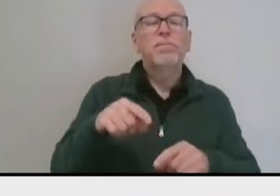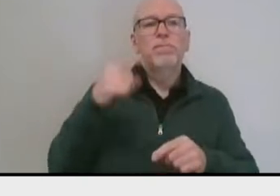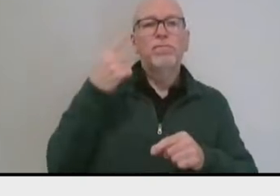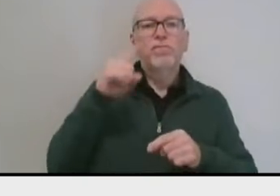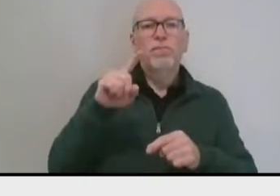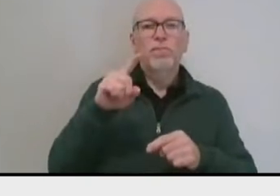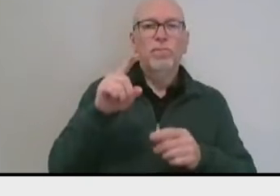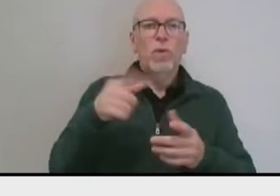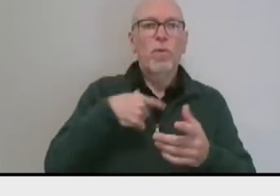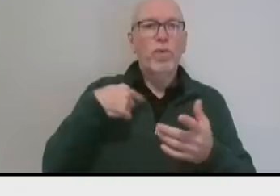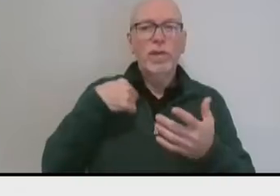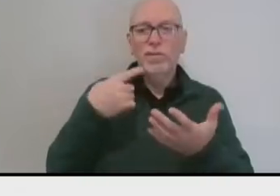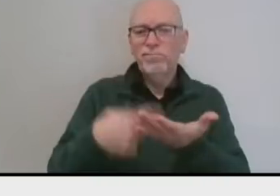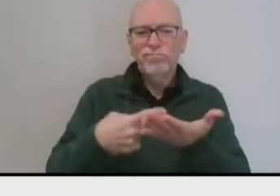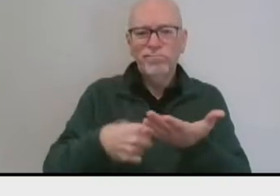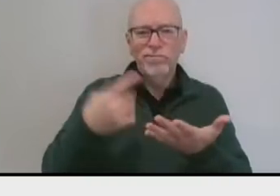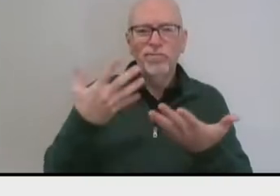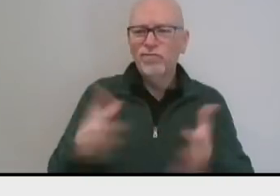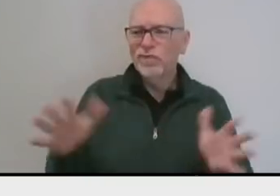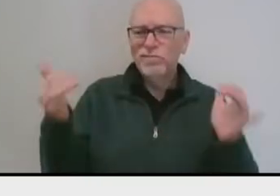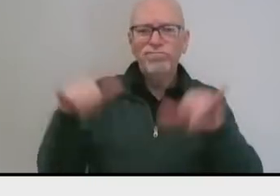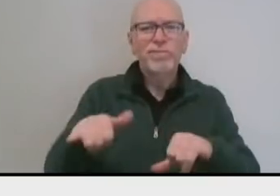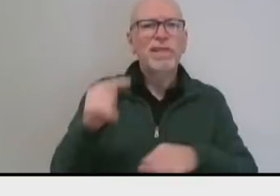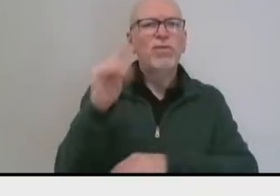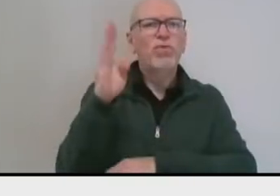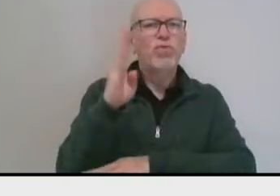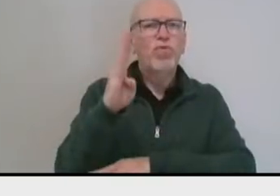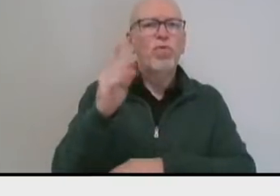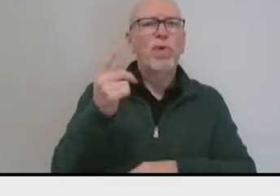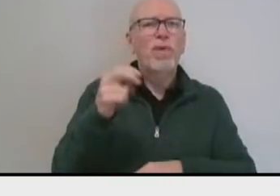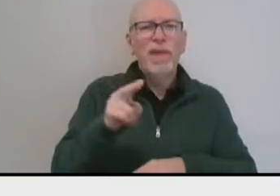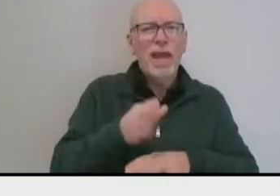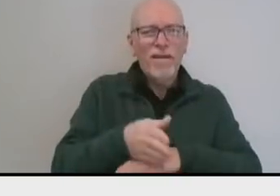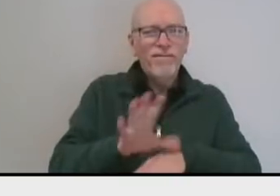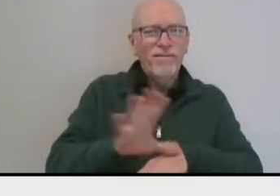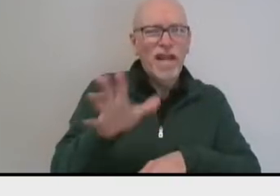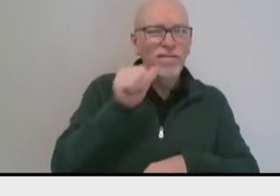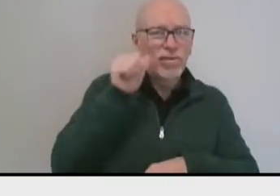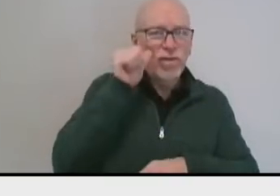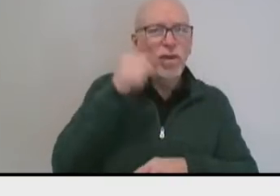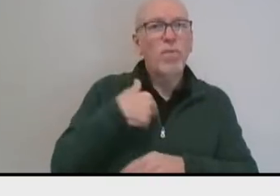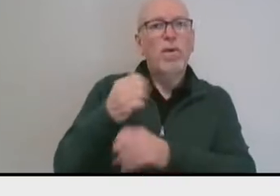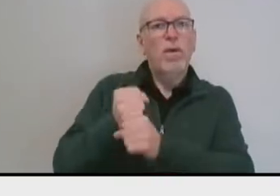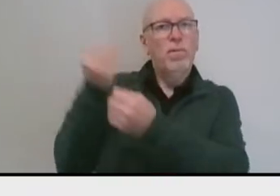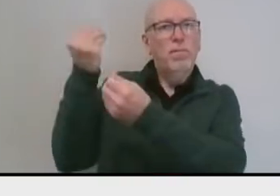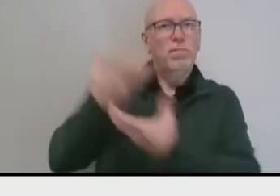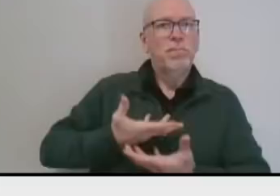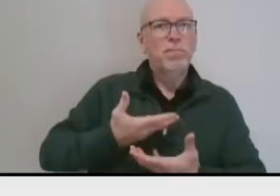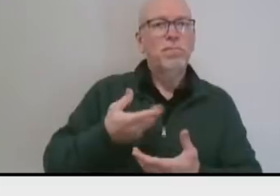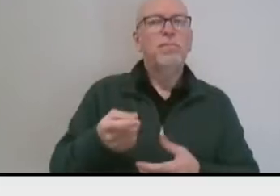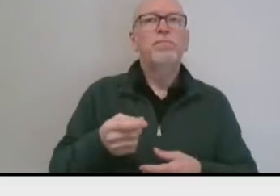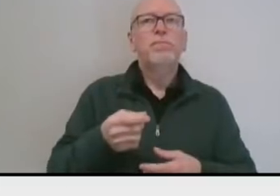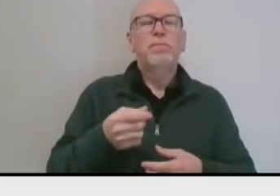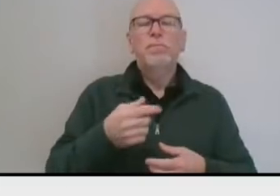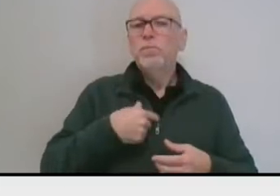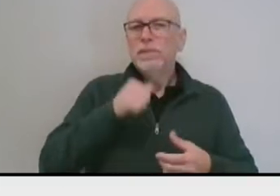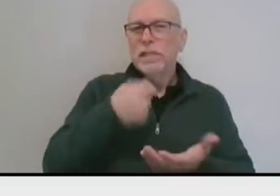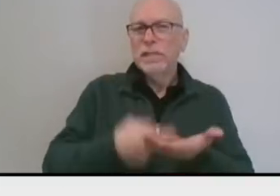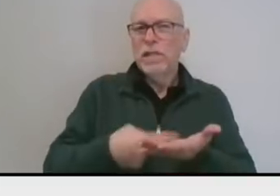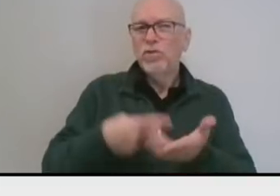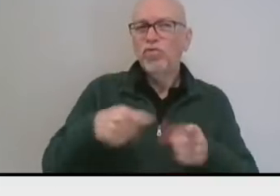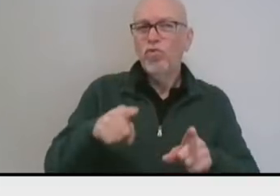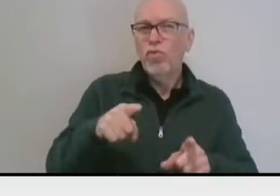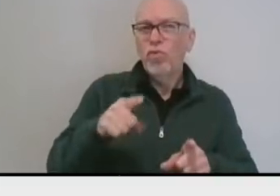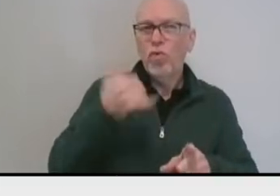Got off the phone around noon. And then just after 5 o'clock, we received word So we didn't discuss this during the phone call, so we're